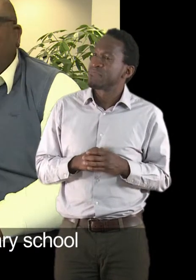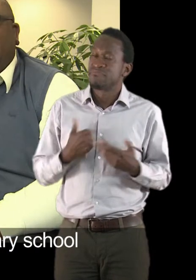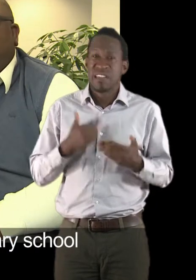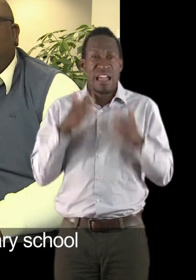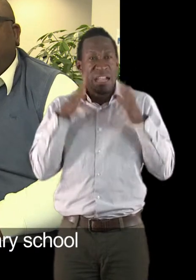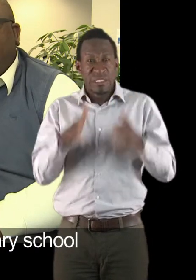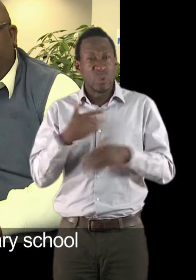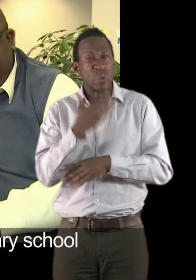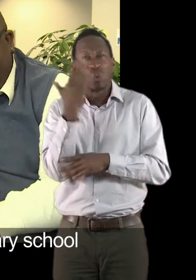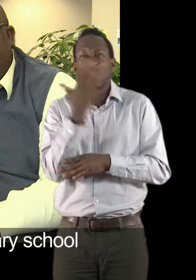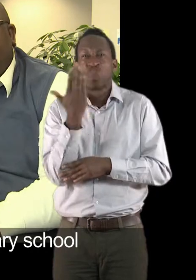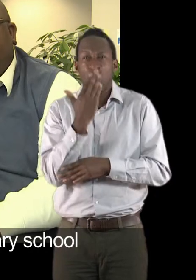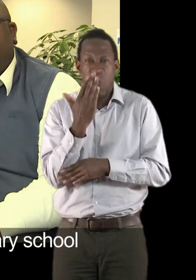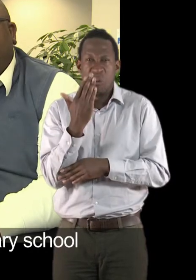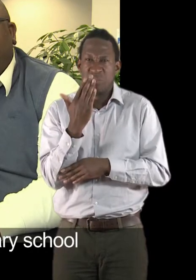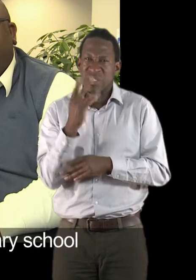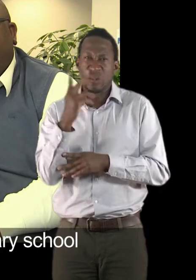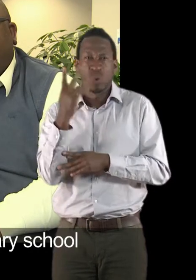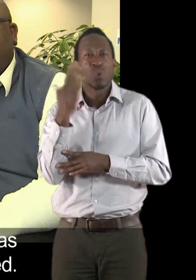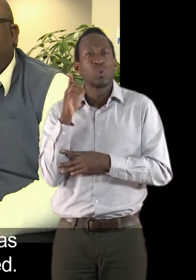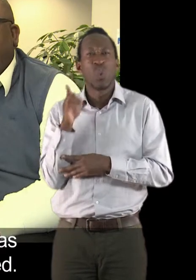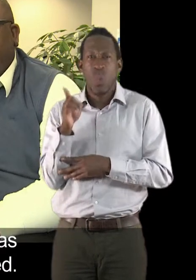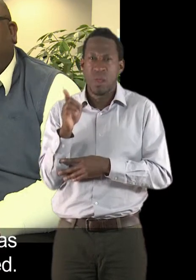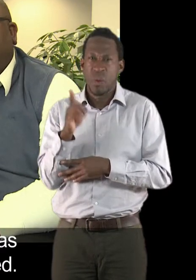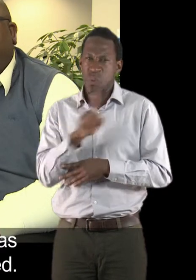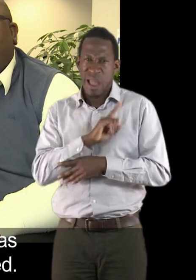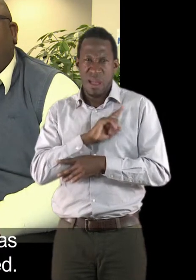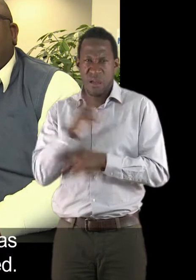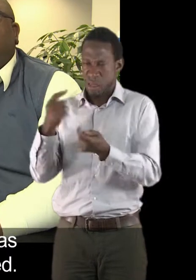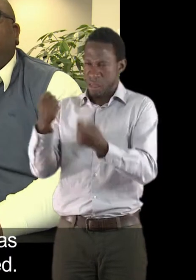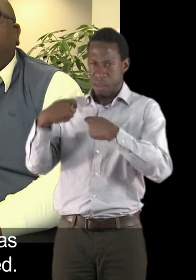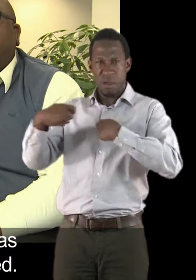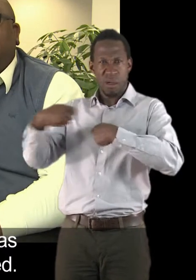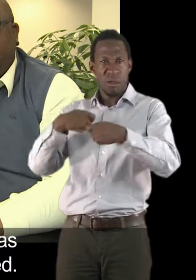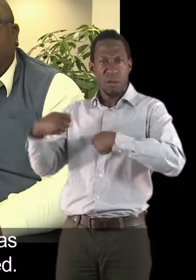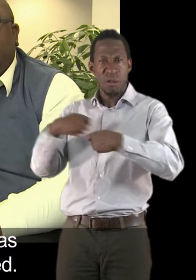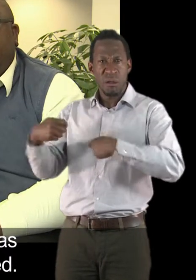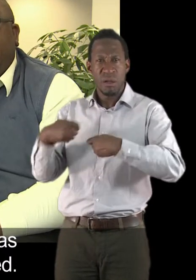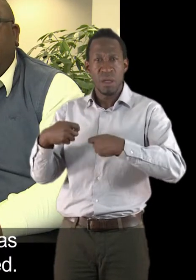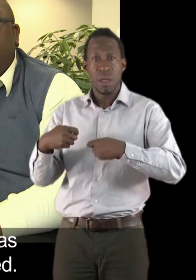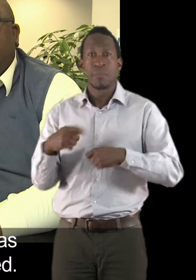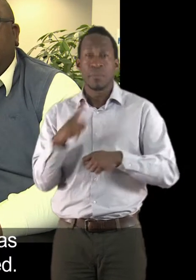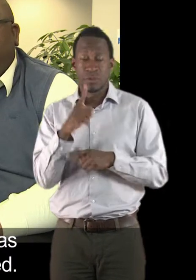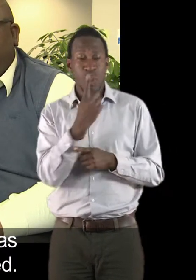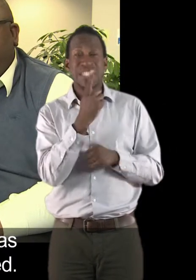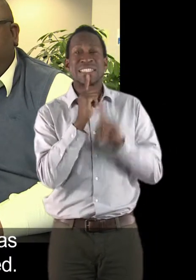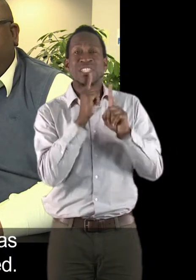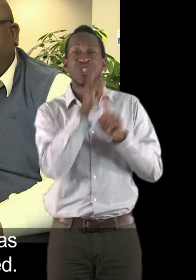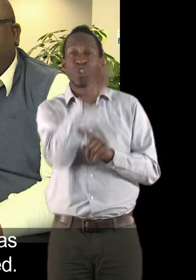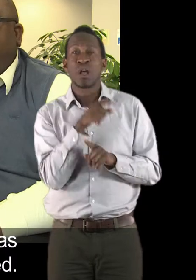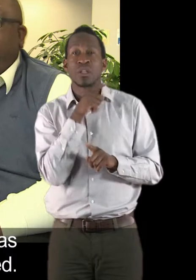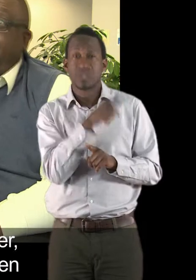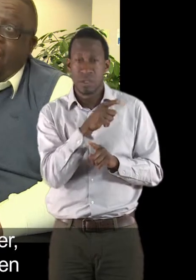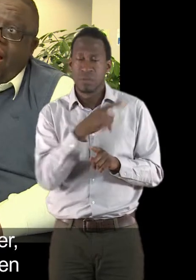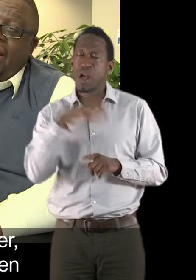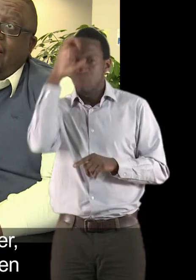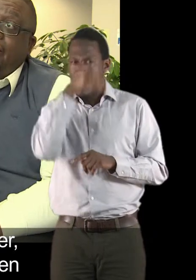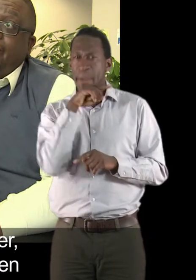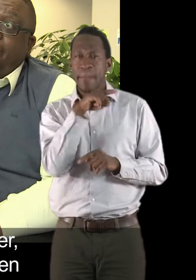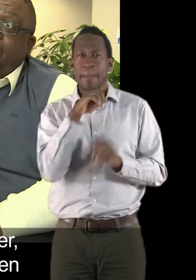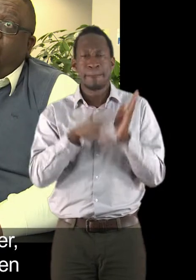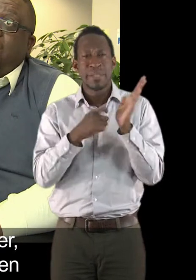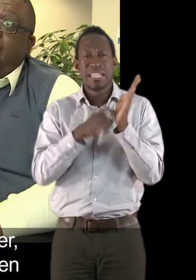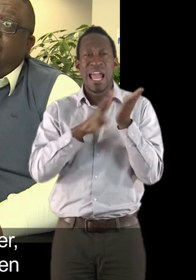I hated school, secondary school, because of how I was perceived and treated. But I